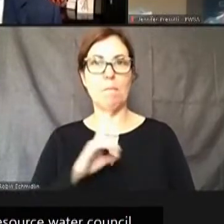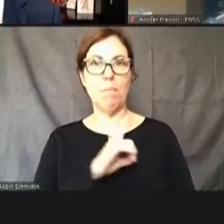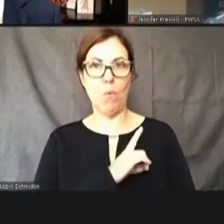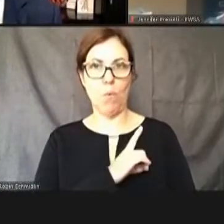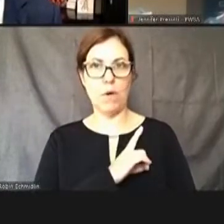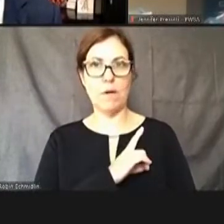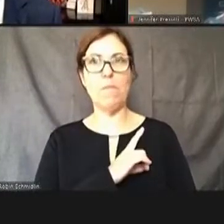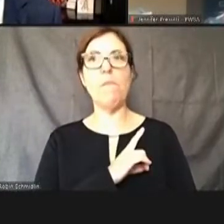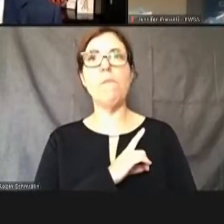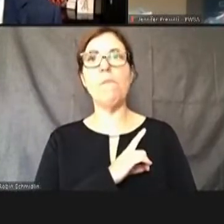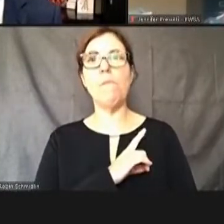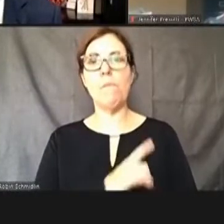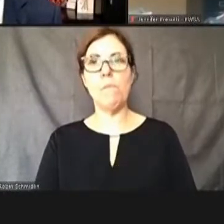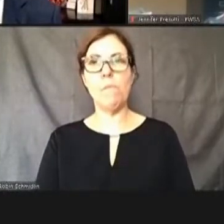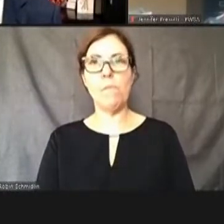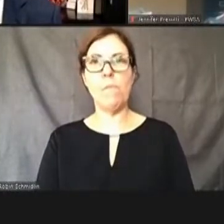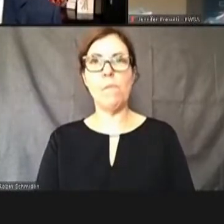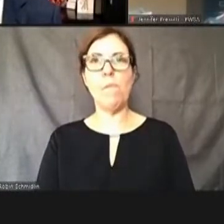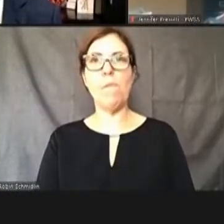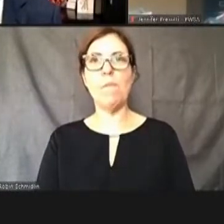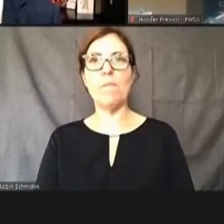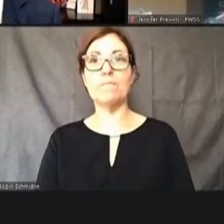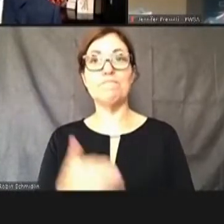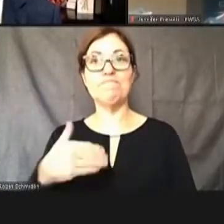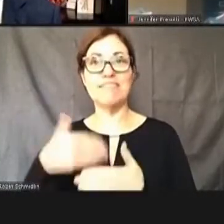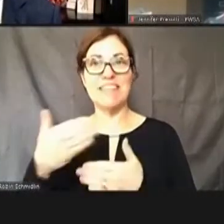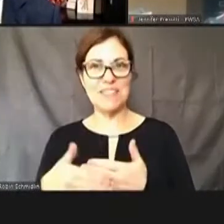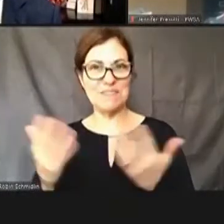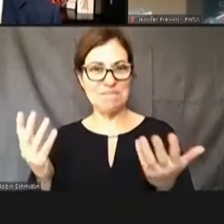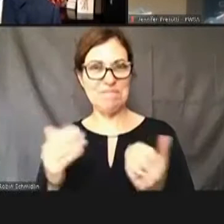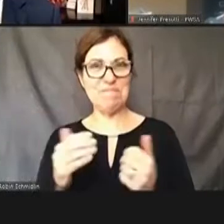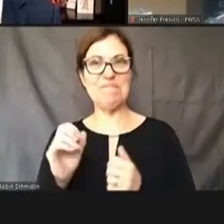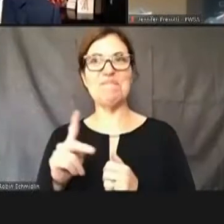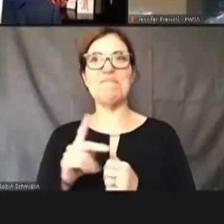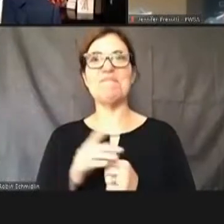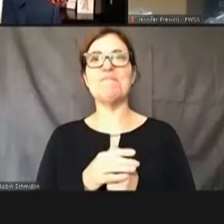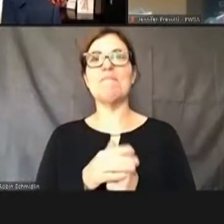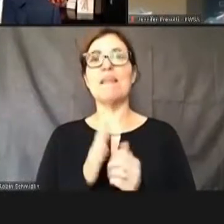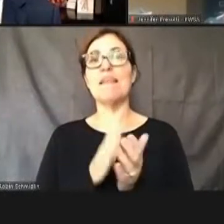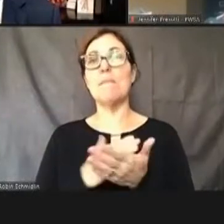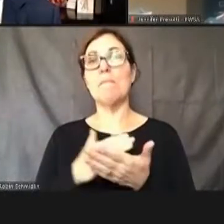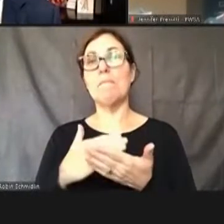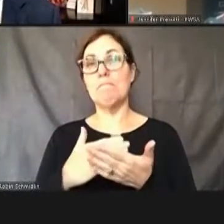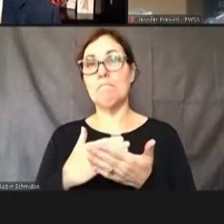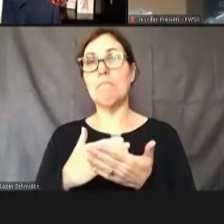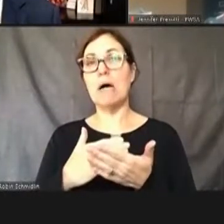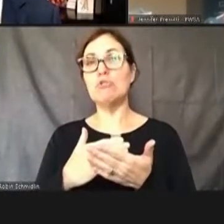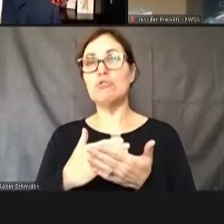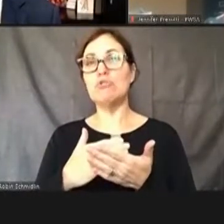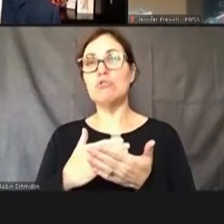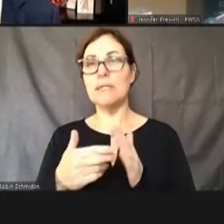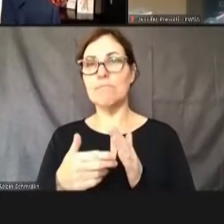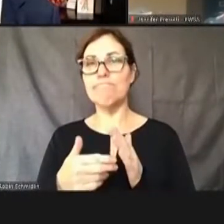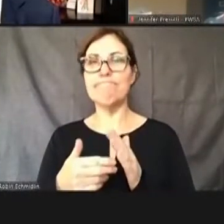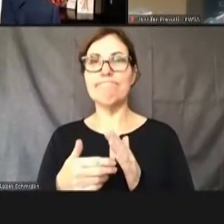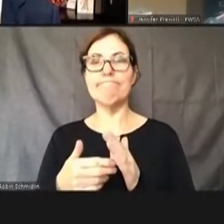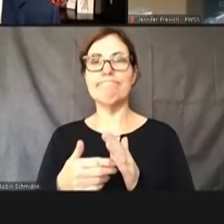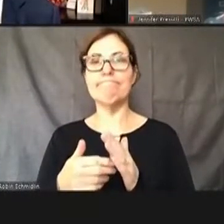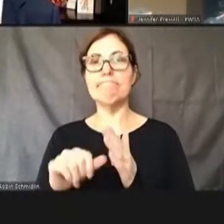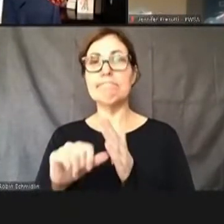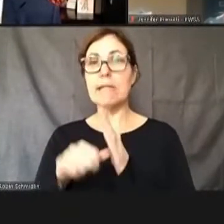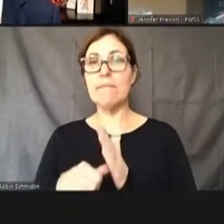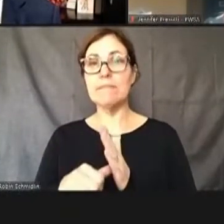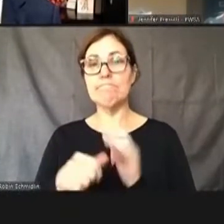Get out of that one. Next one, here we go. The budget highlights for 2022 in our document.